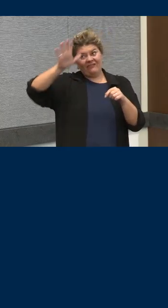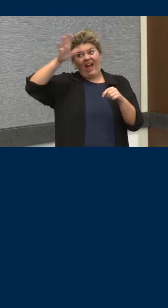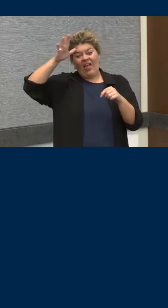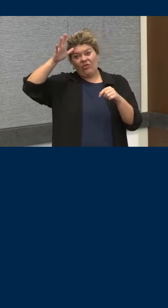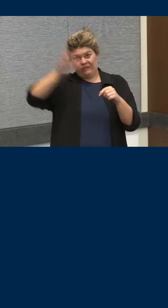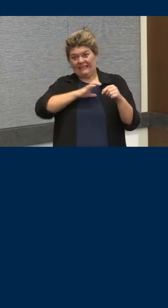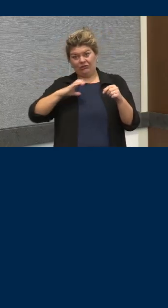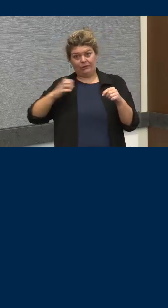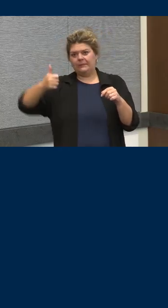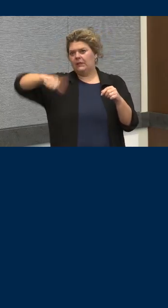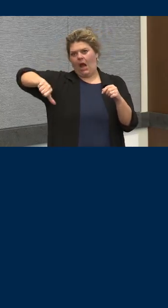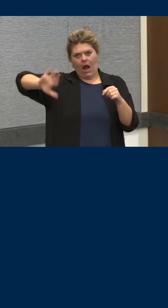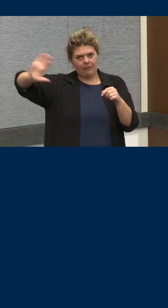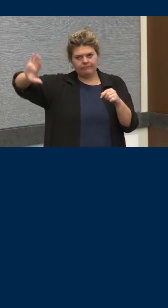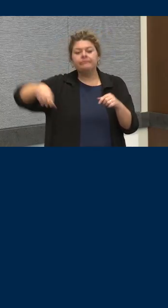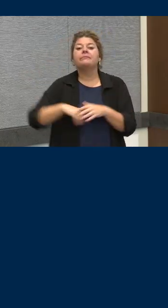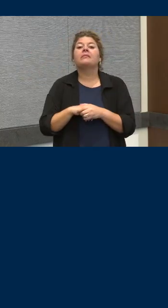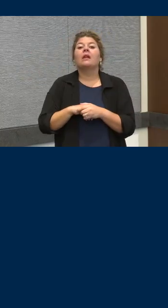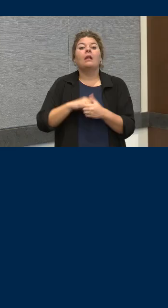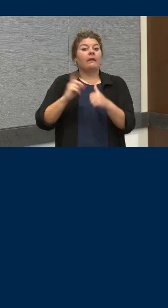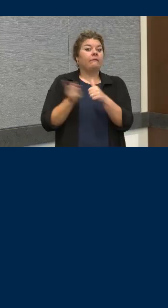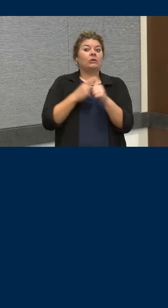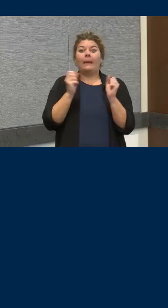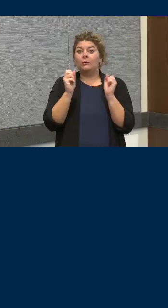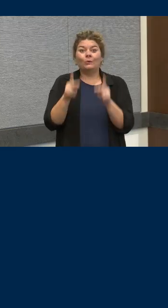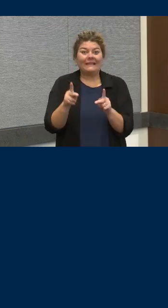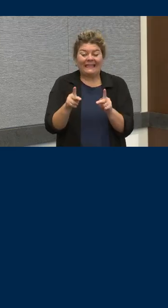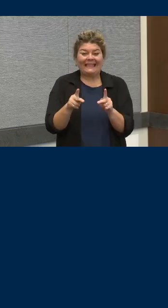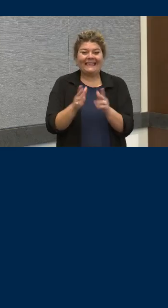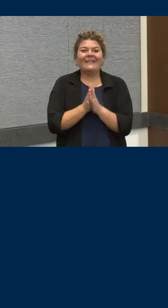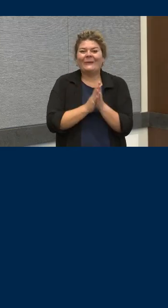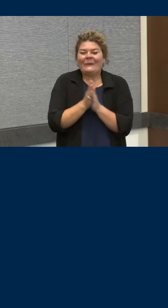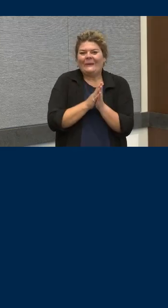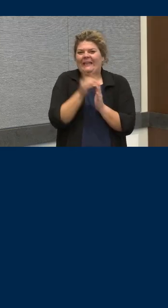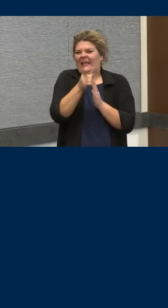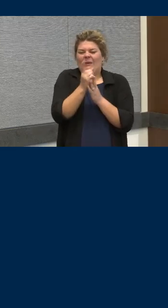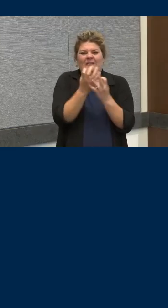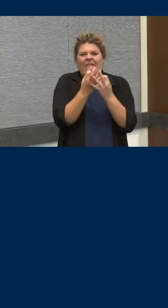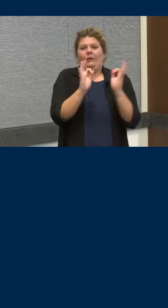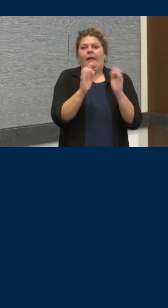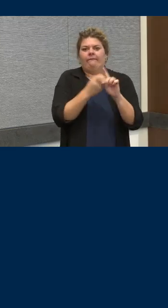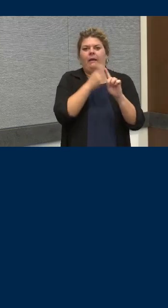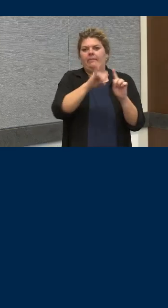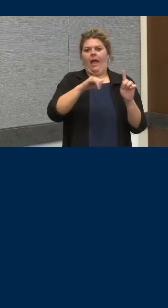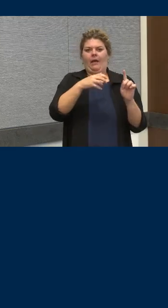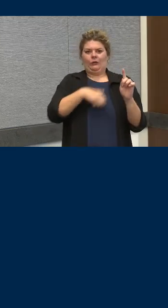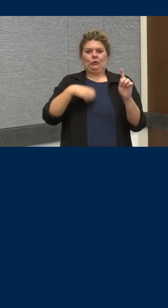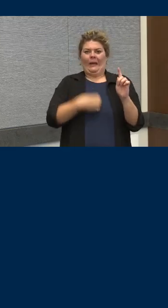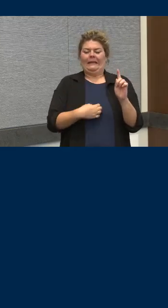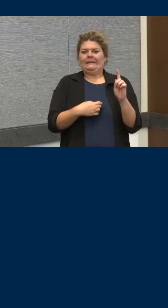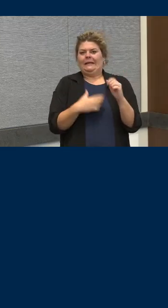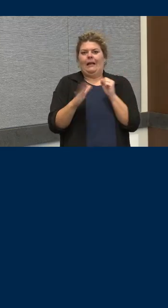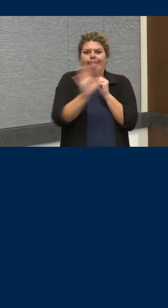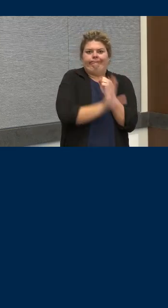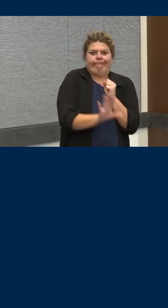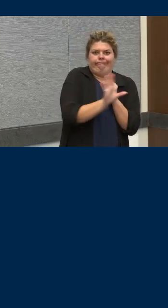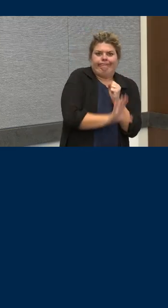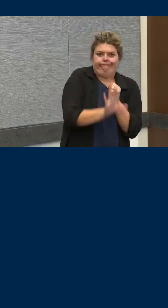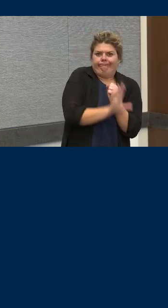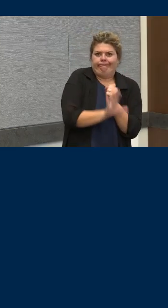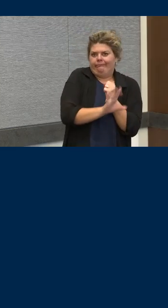father, and at the first opportunity, wriggled free from the Swiss cocoon that had kept him